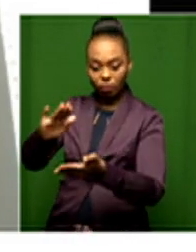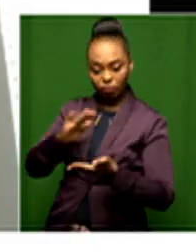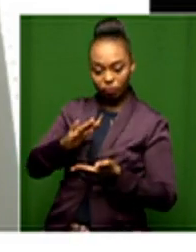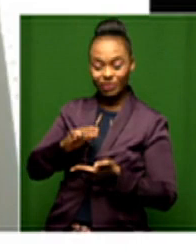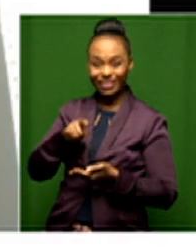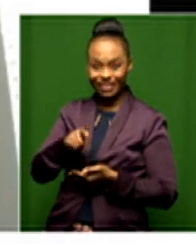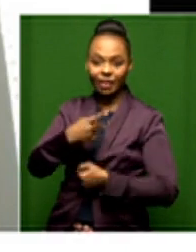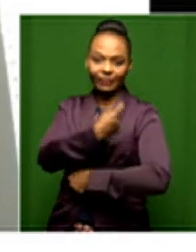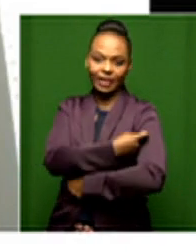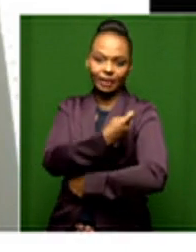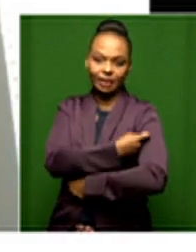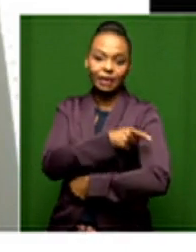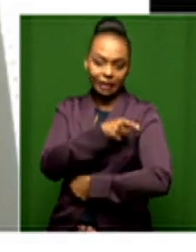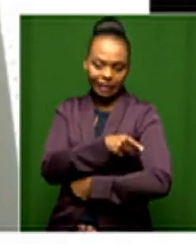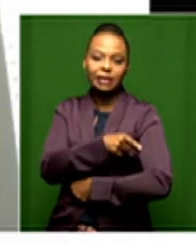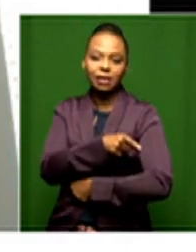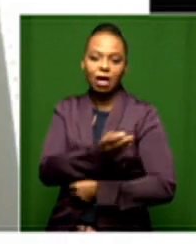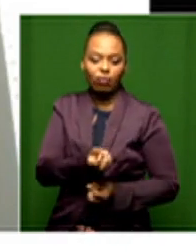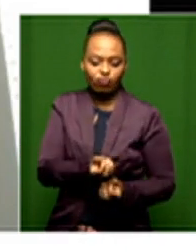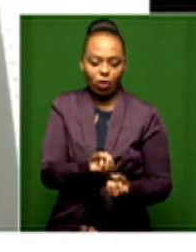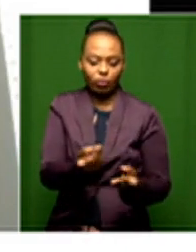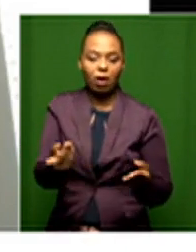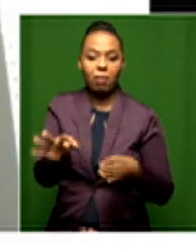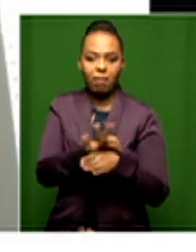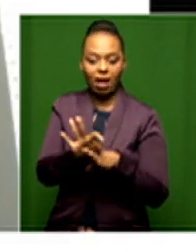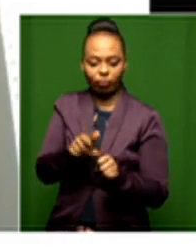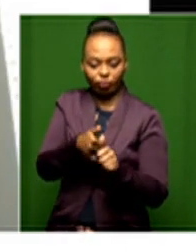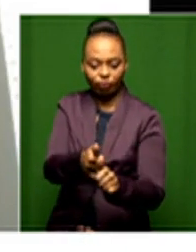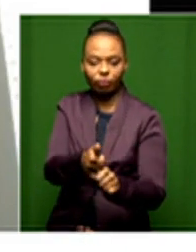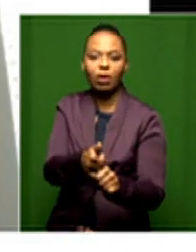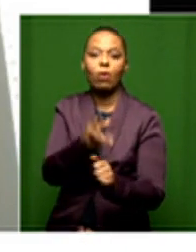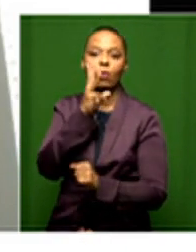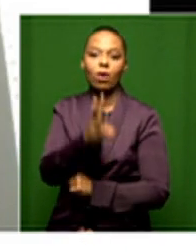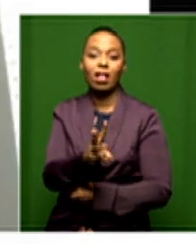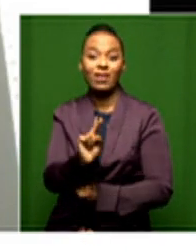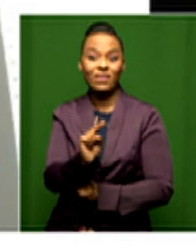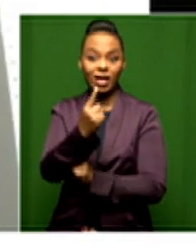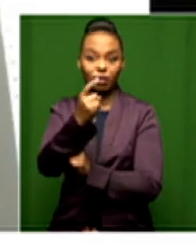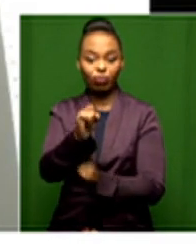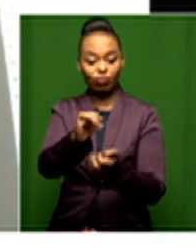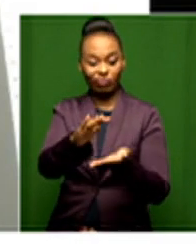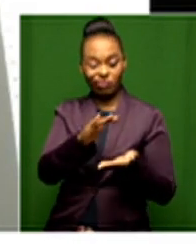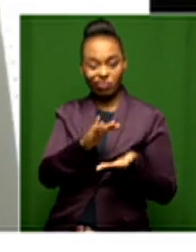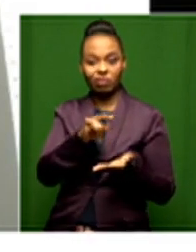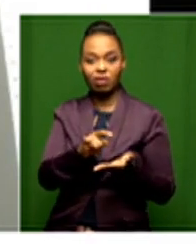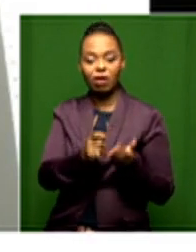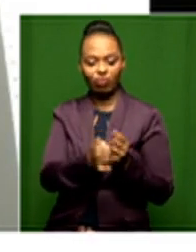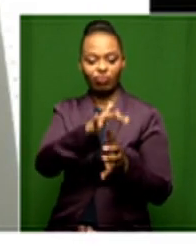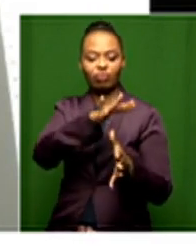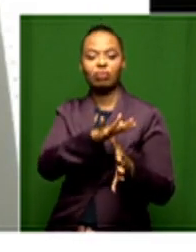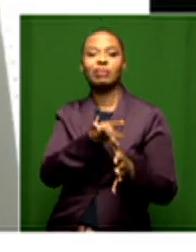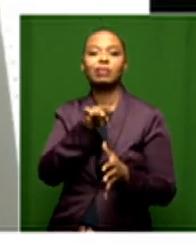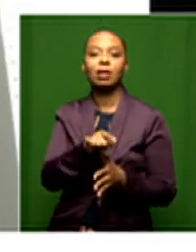line with the rollout plan, we know that in the first phase, the frontline